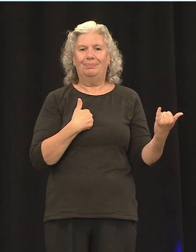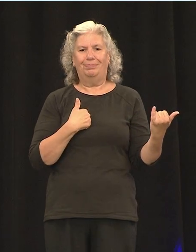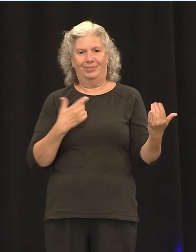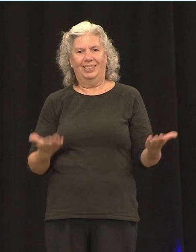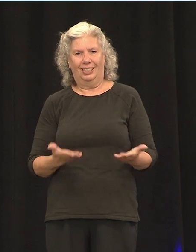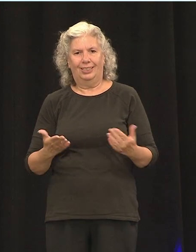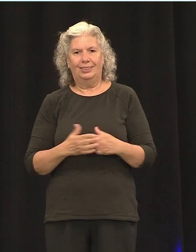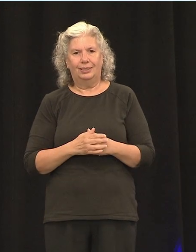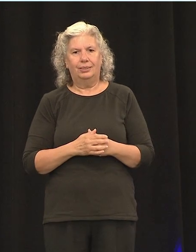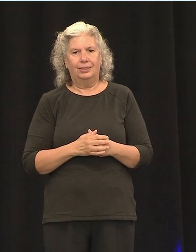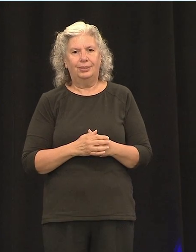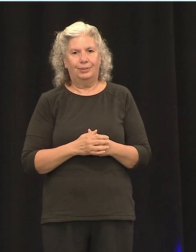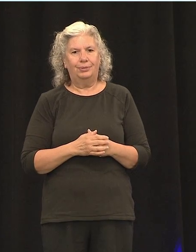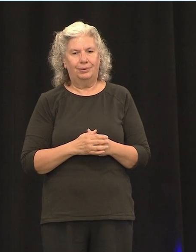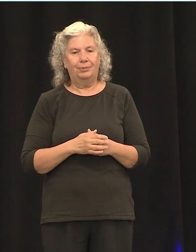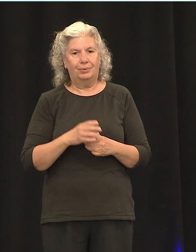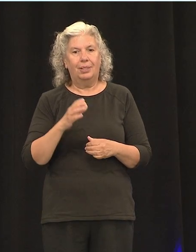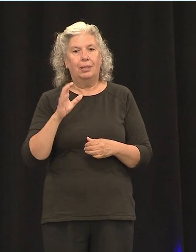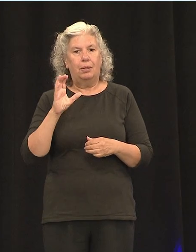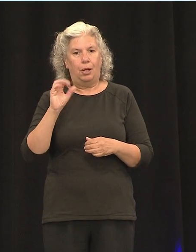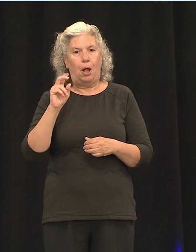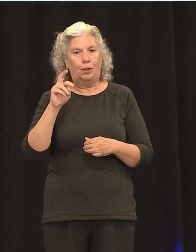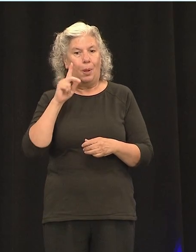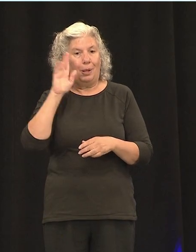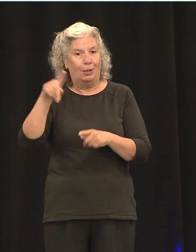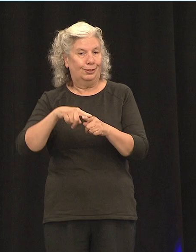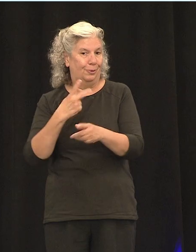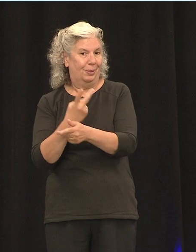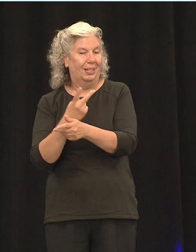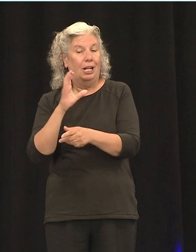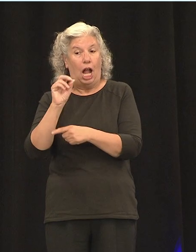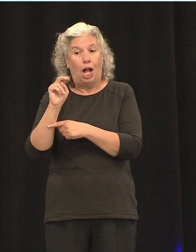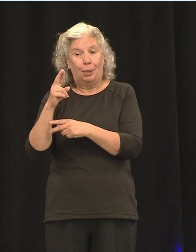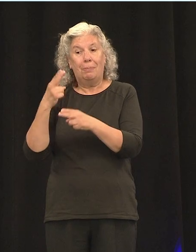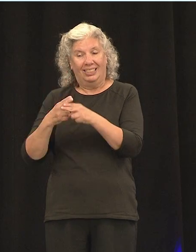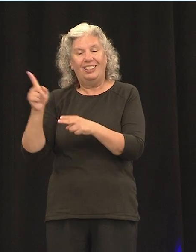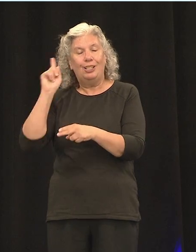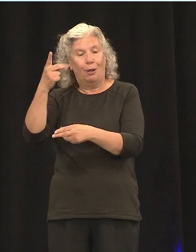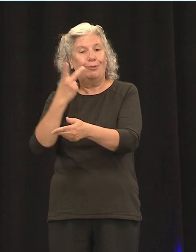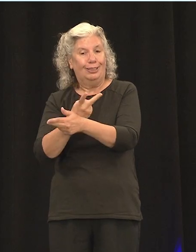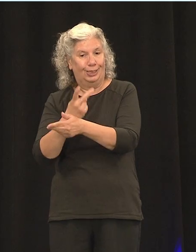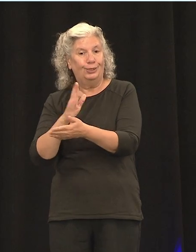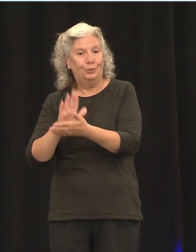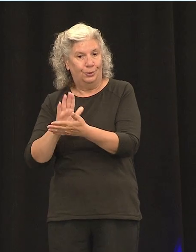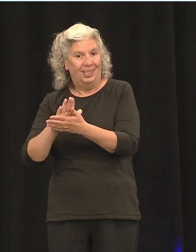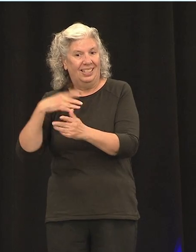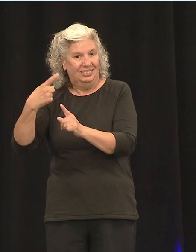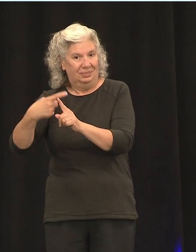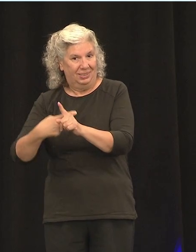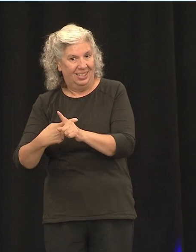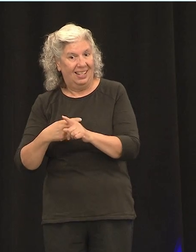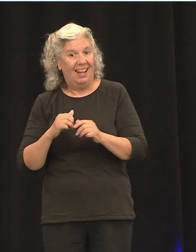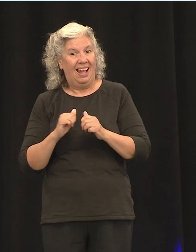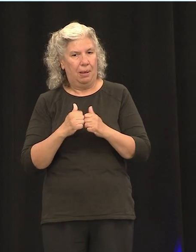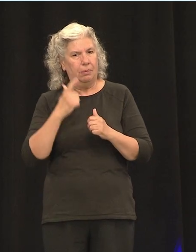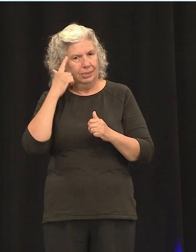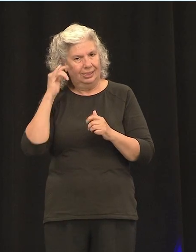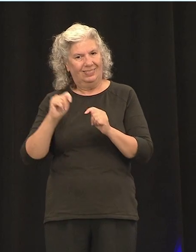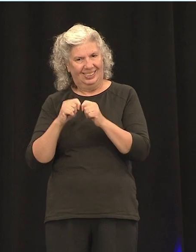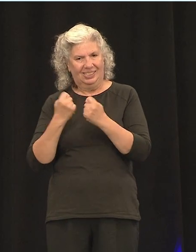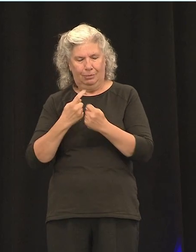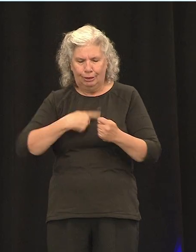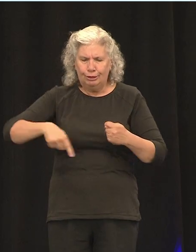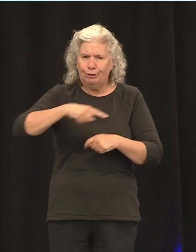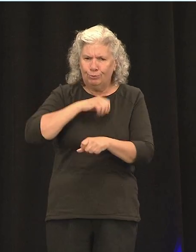school next month, and it's really because of this team effort that everybody came together. And so it's really my goal